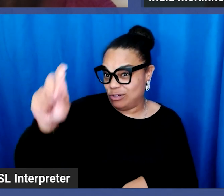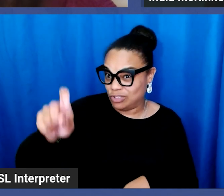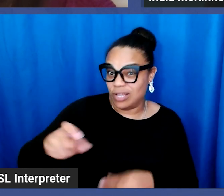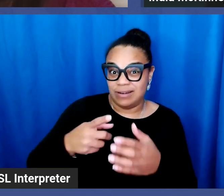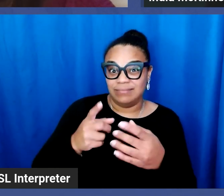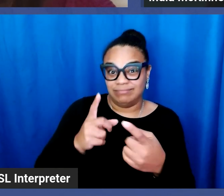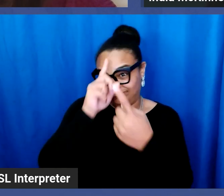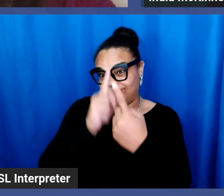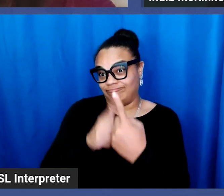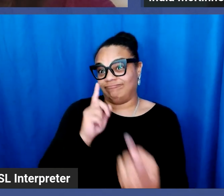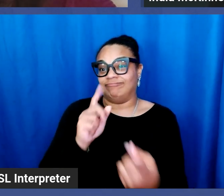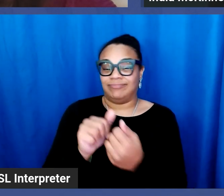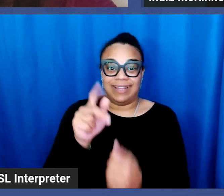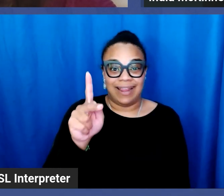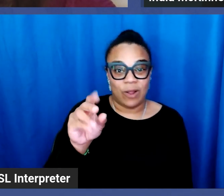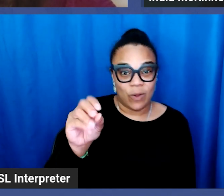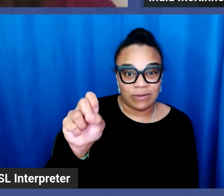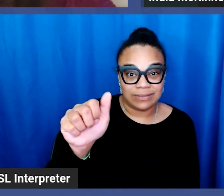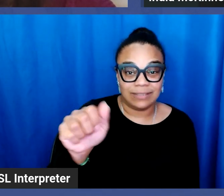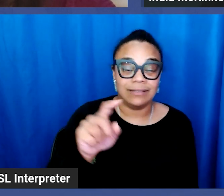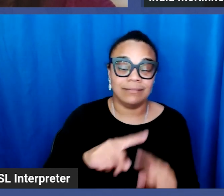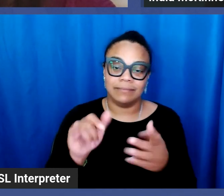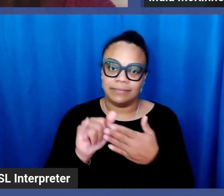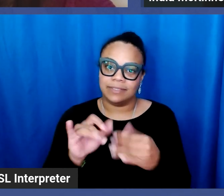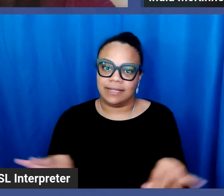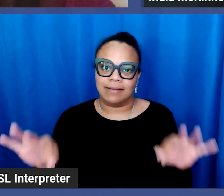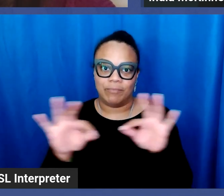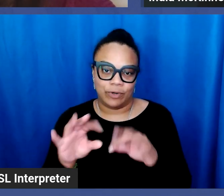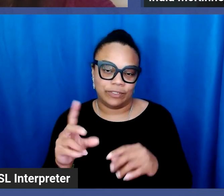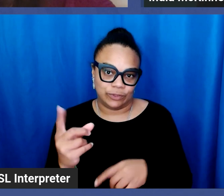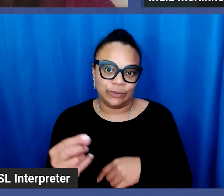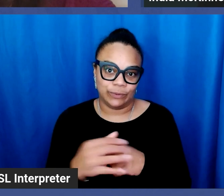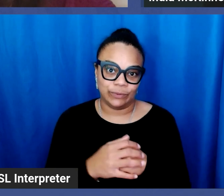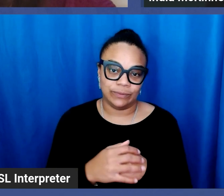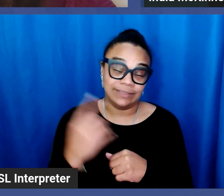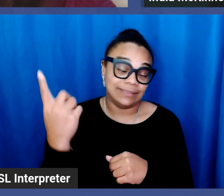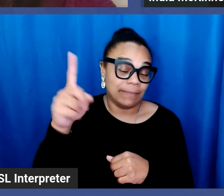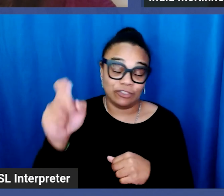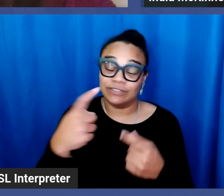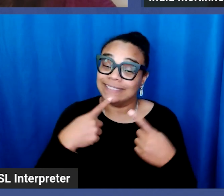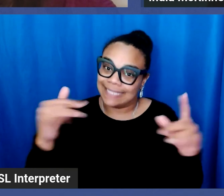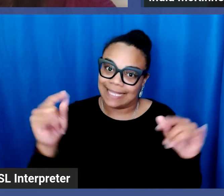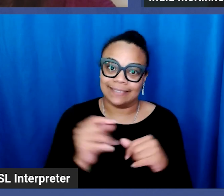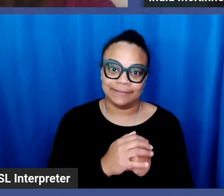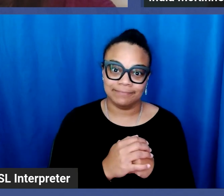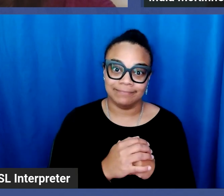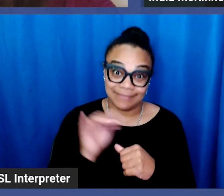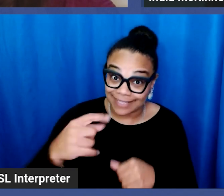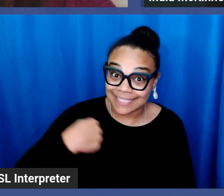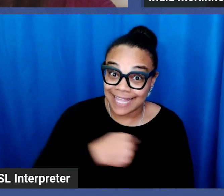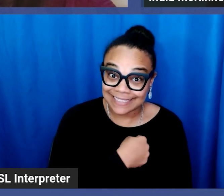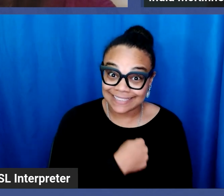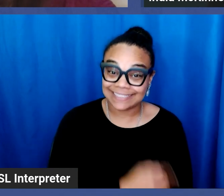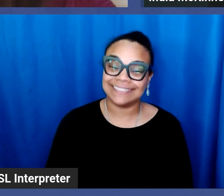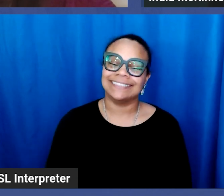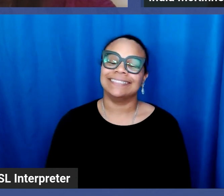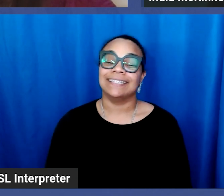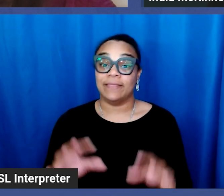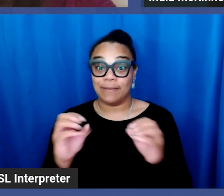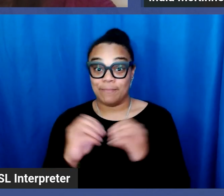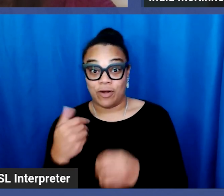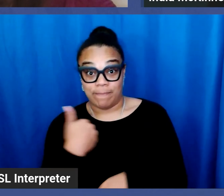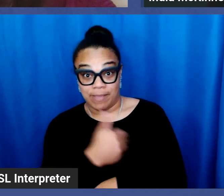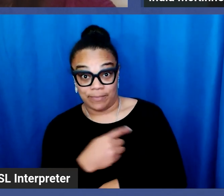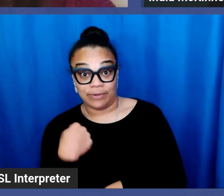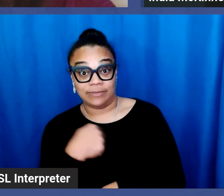Act. And but it's an important thing to do. Somebody should be saying that, and it's us. So the more members